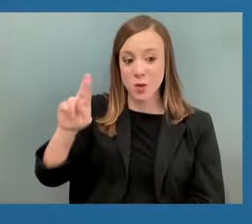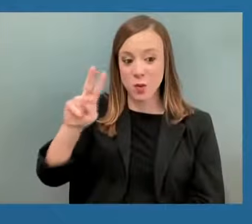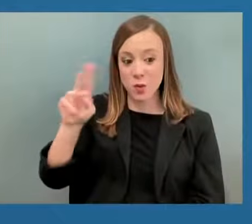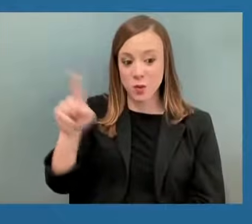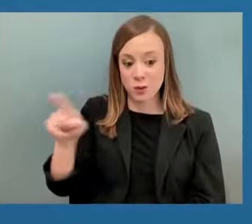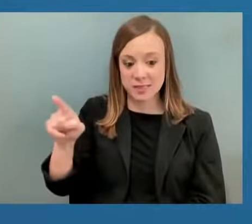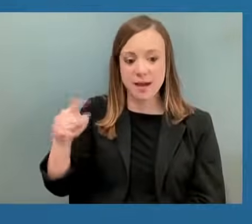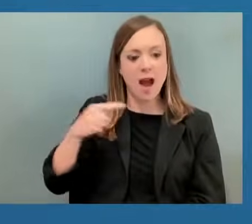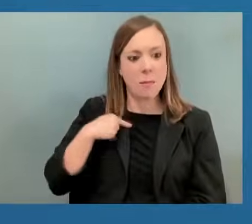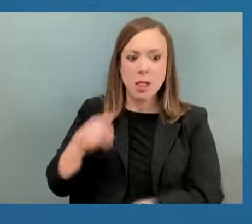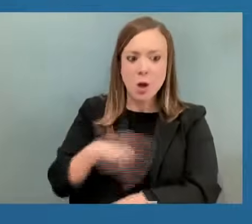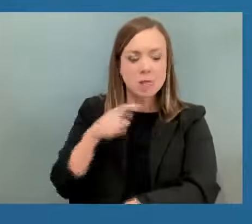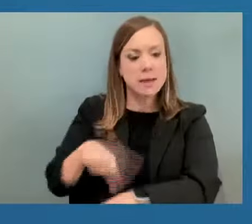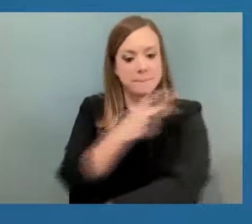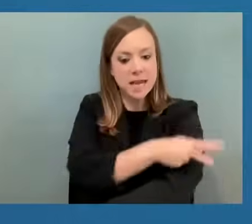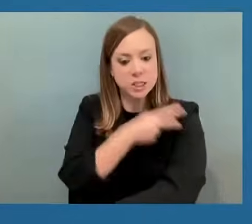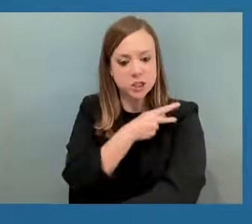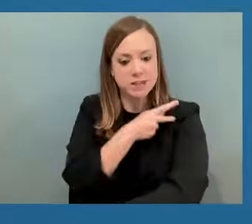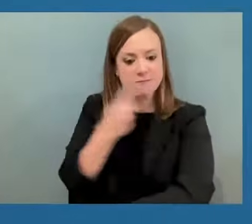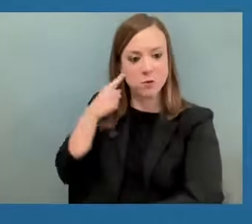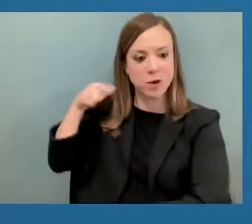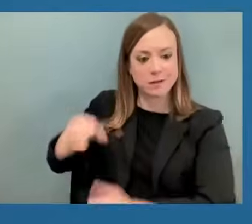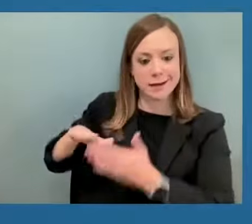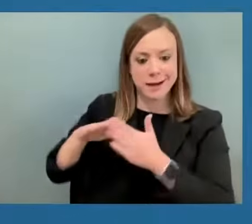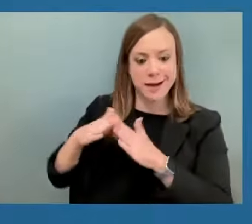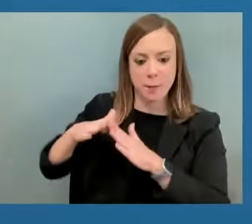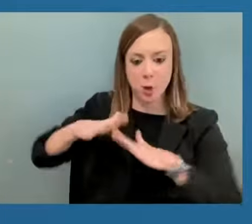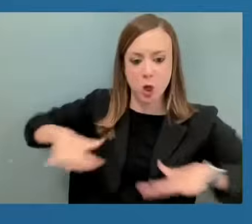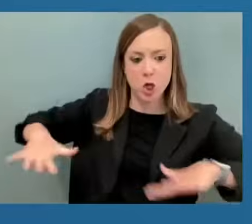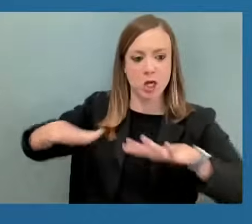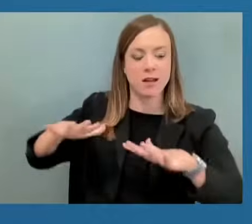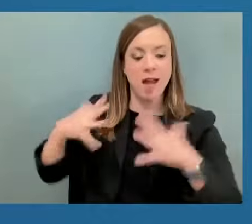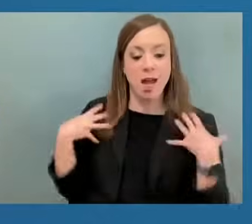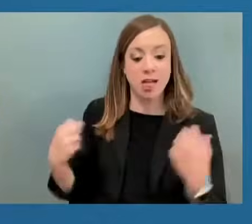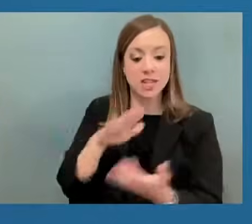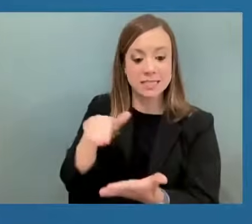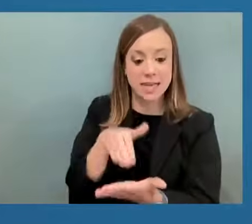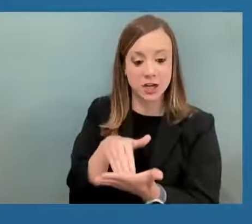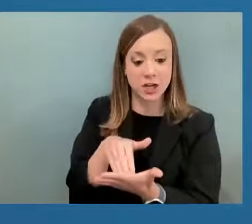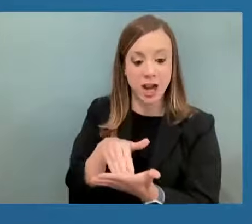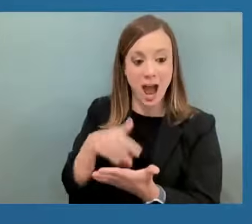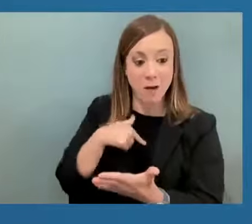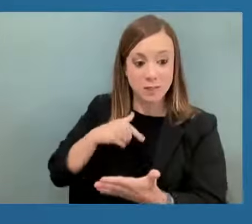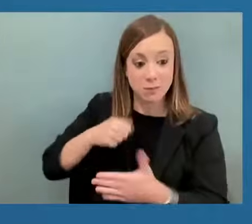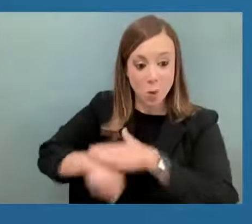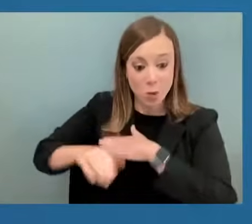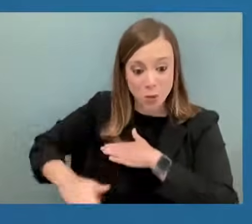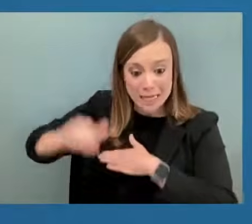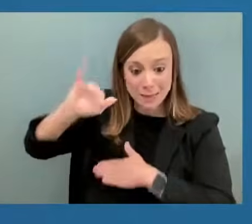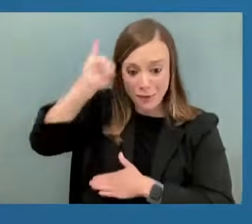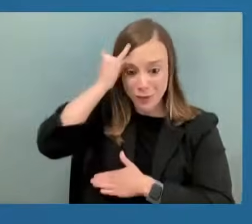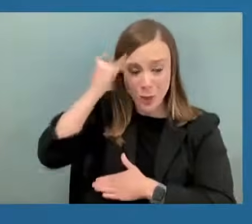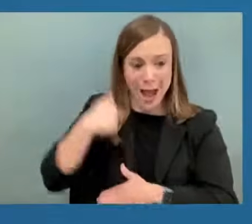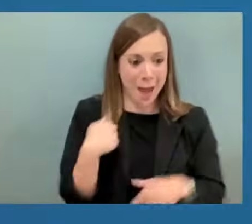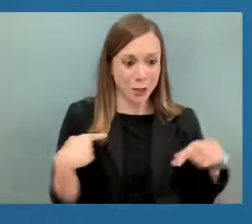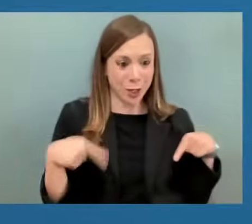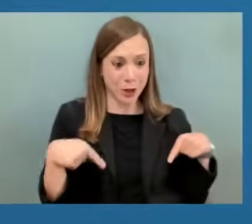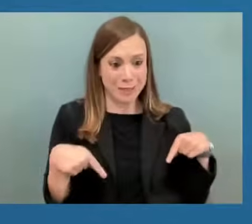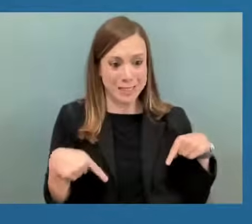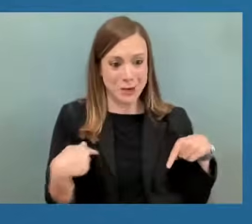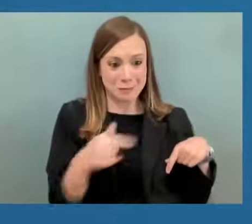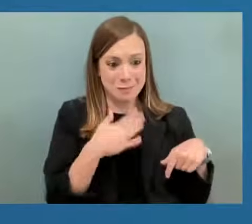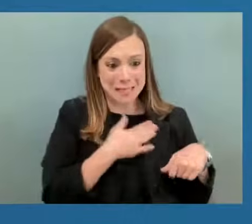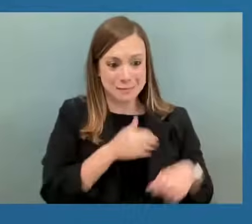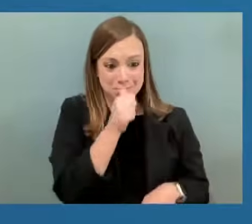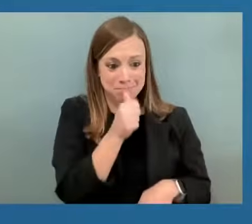Center and born and raised in Buffalo. Please bear with me. I'm nervous. This is my first time doing something like this. So a little bit